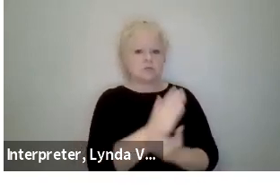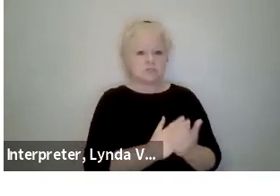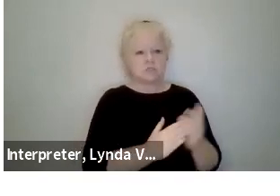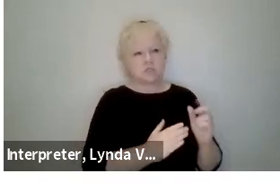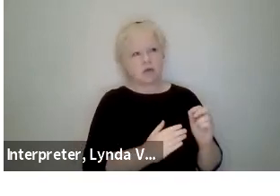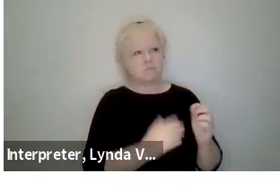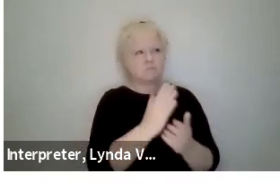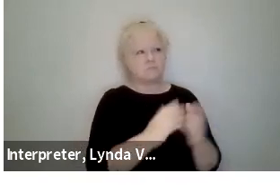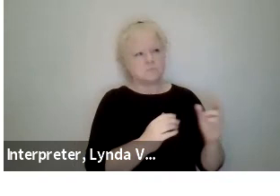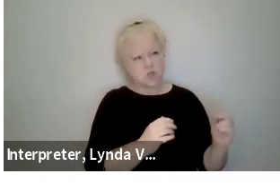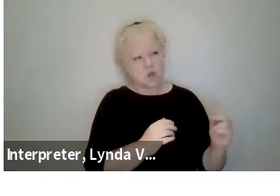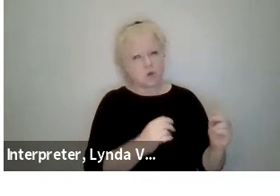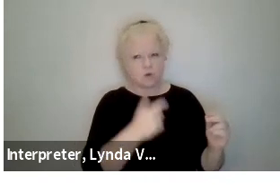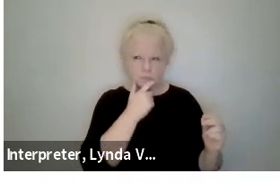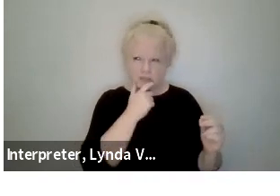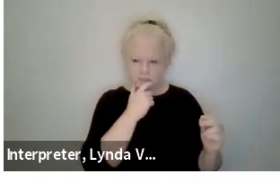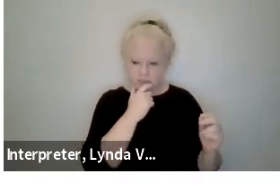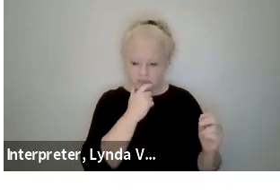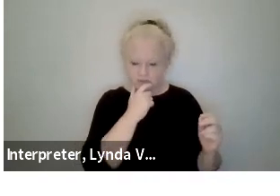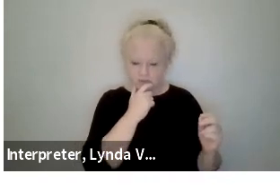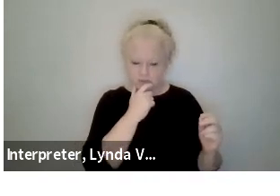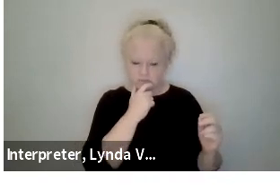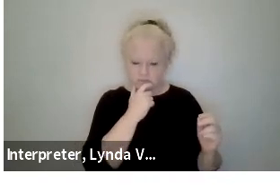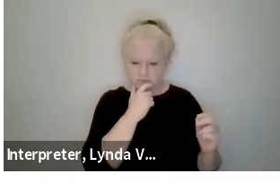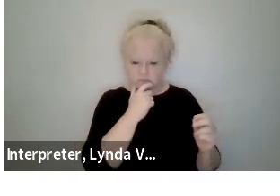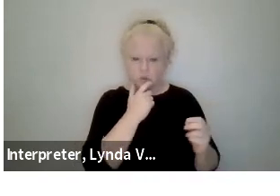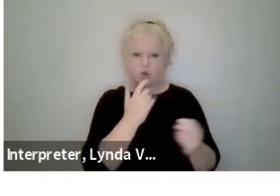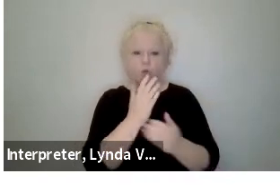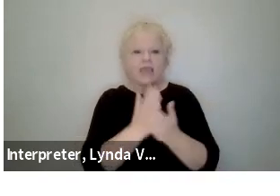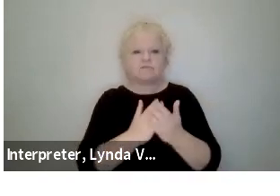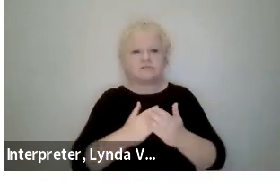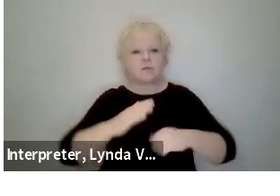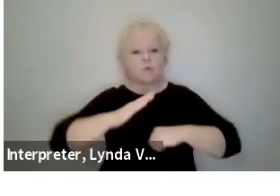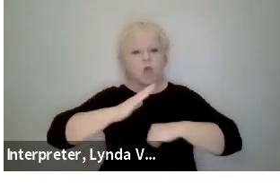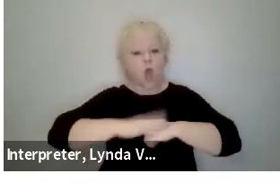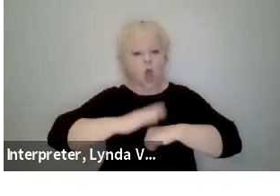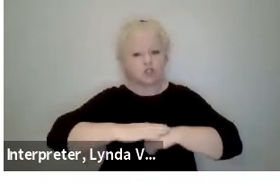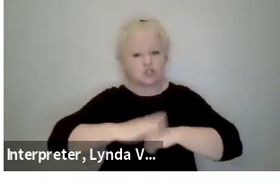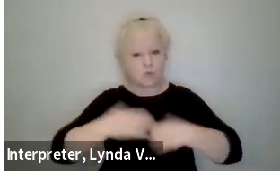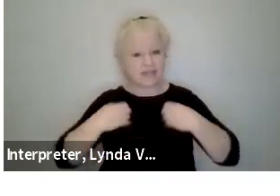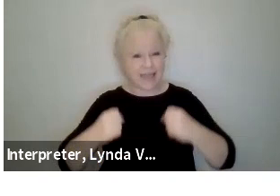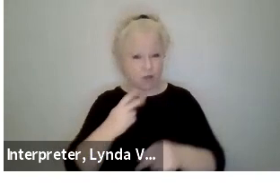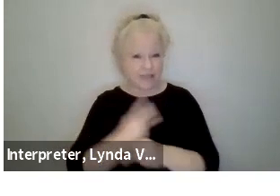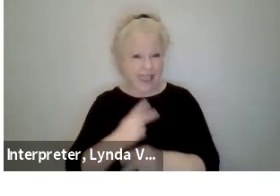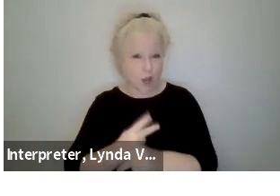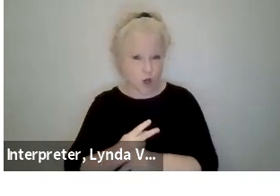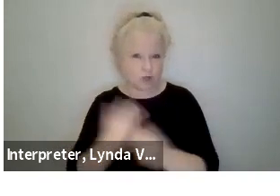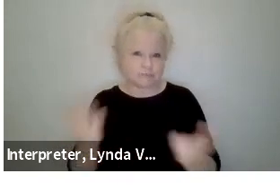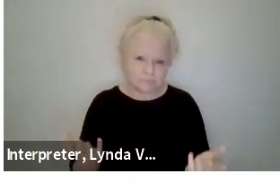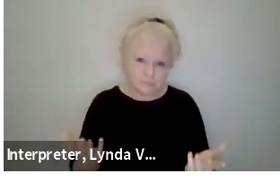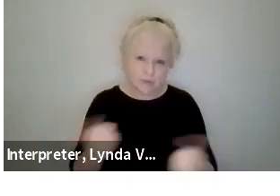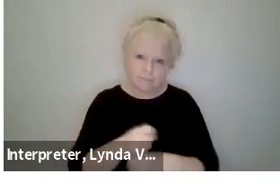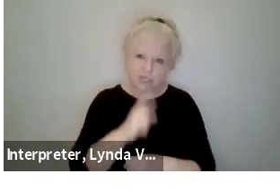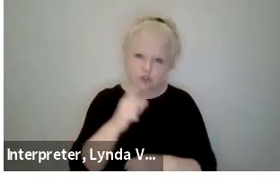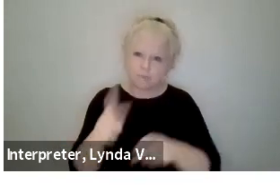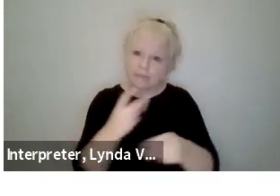right now it is, we have some caution when it comes to the healthcare industry. We want to make sure people